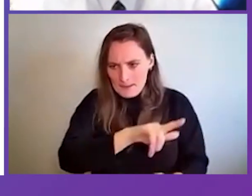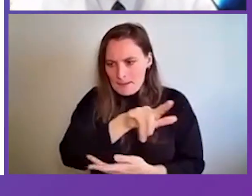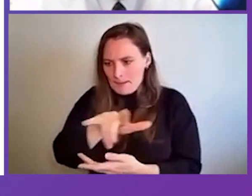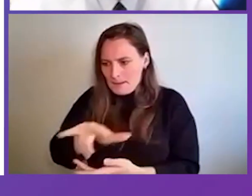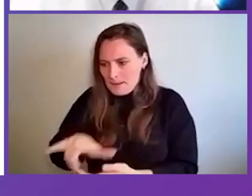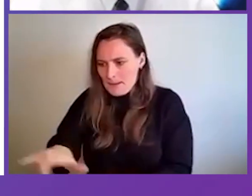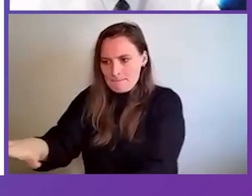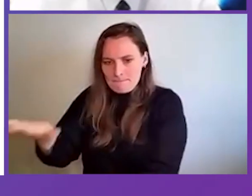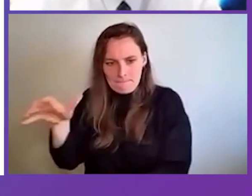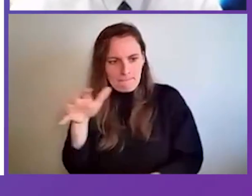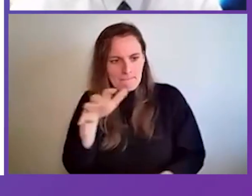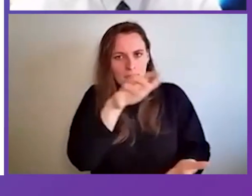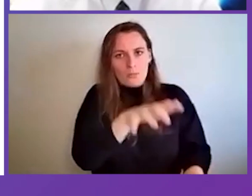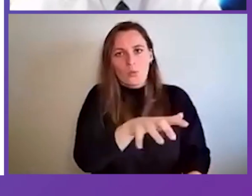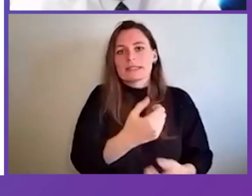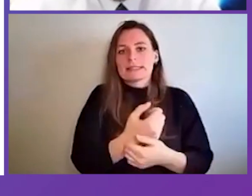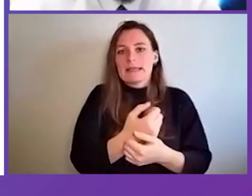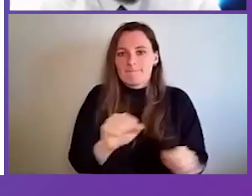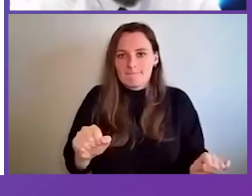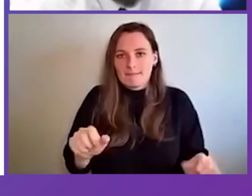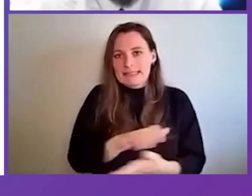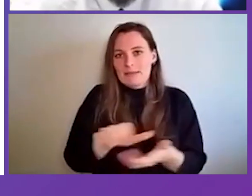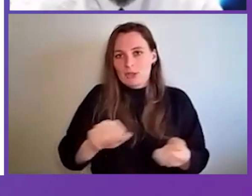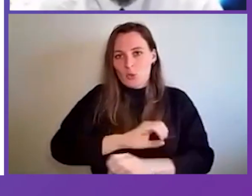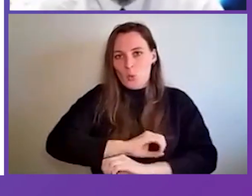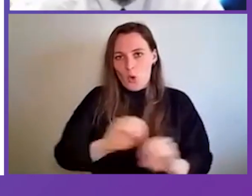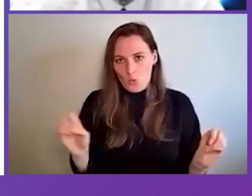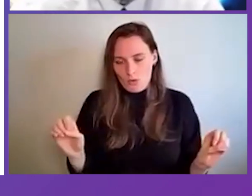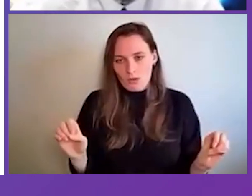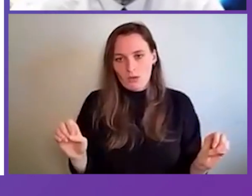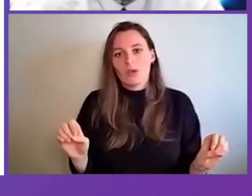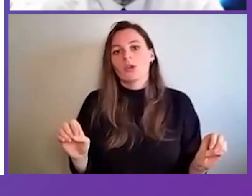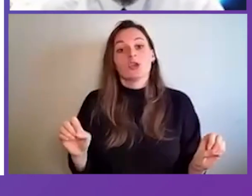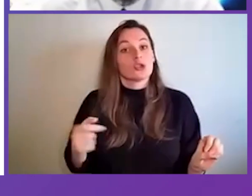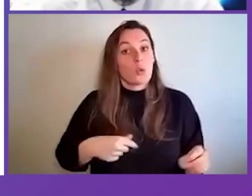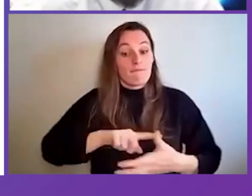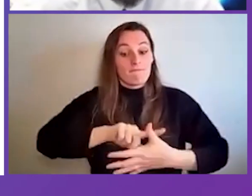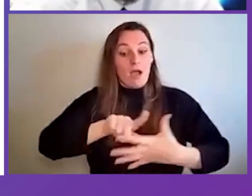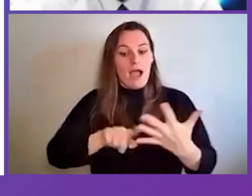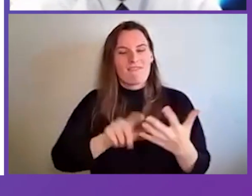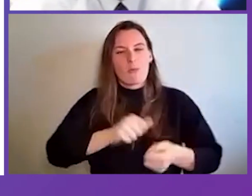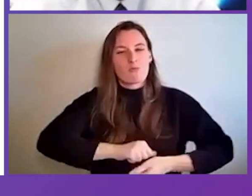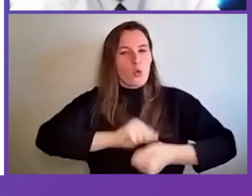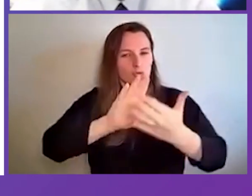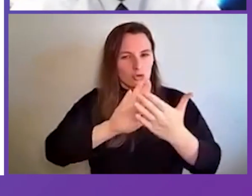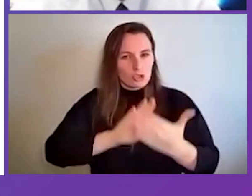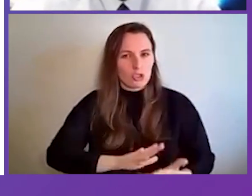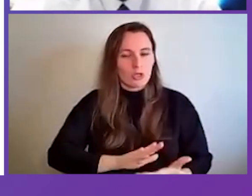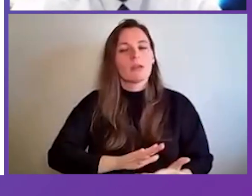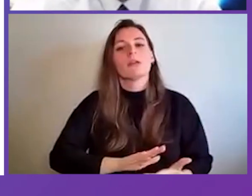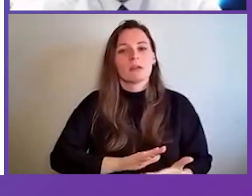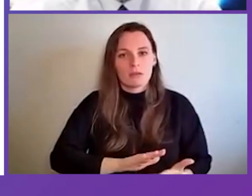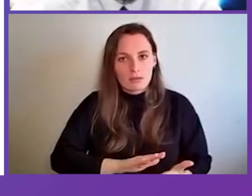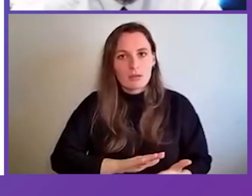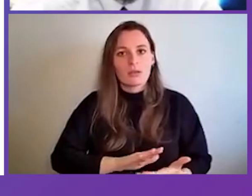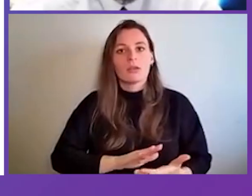5 activities, approaches, I guess, that we're going to undertake to develop